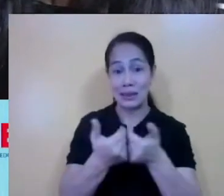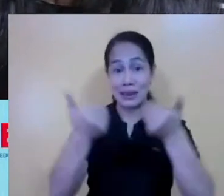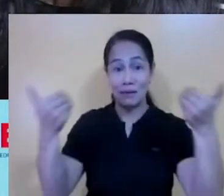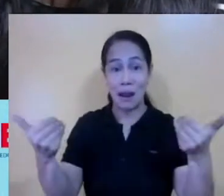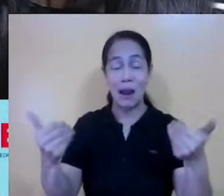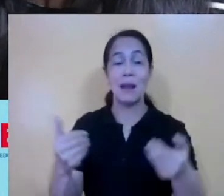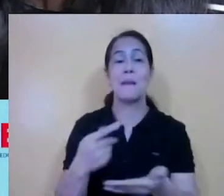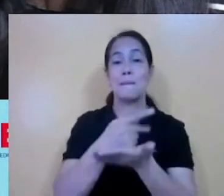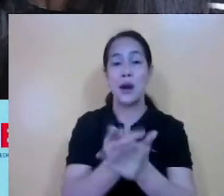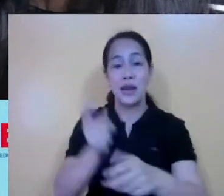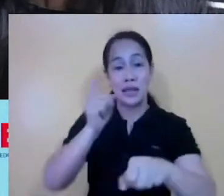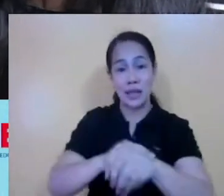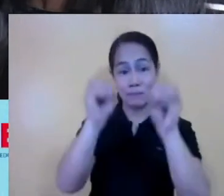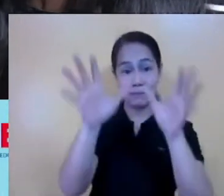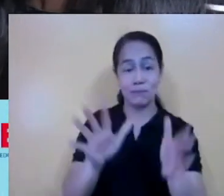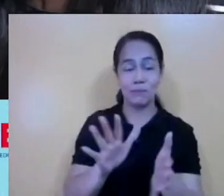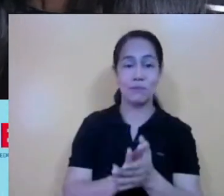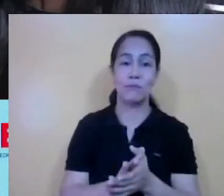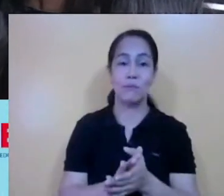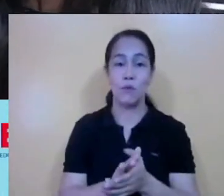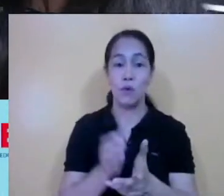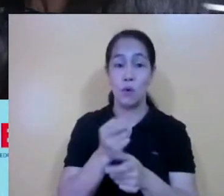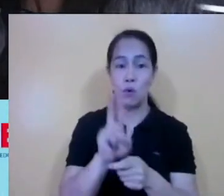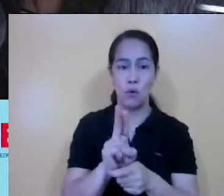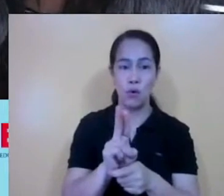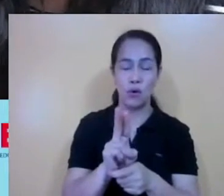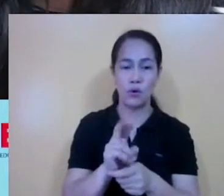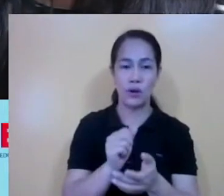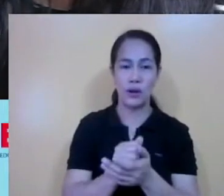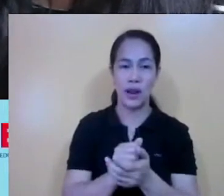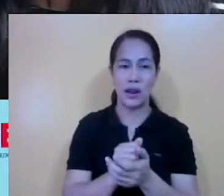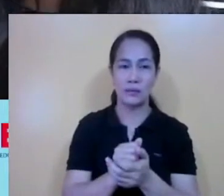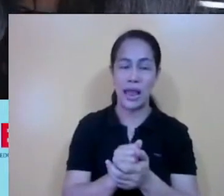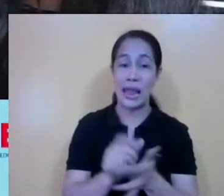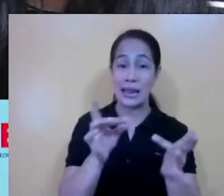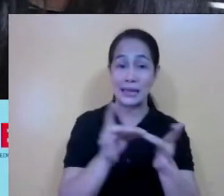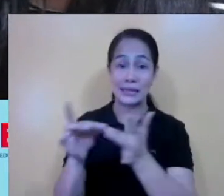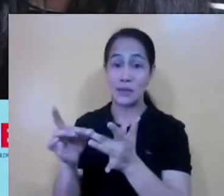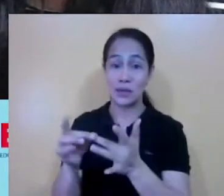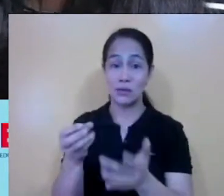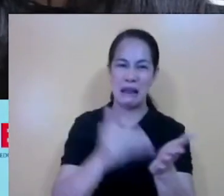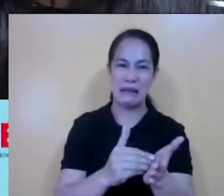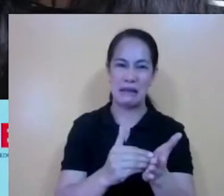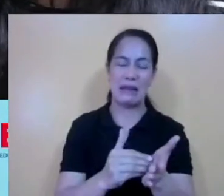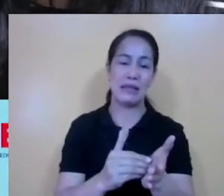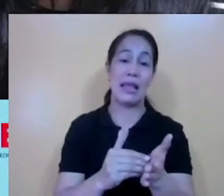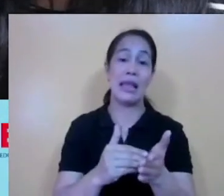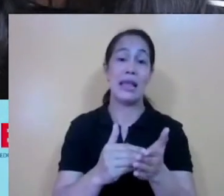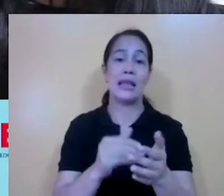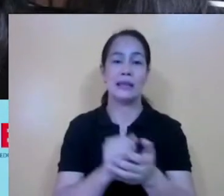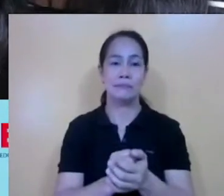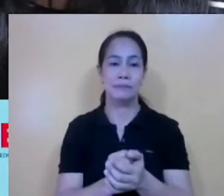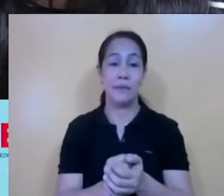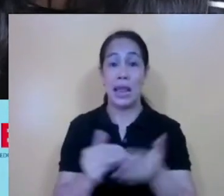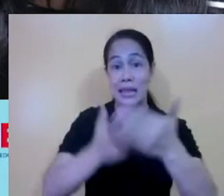teachers is their special order or the reassignment order. Next